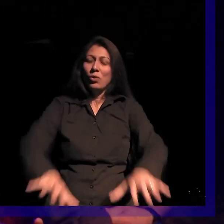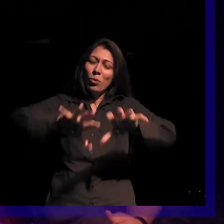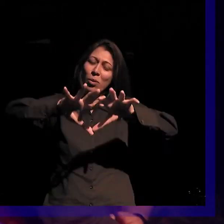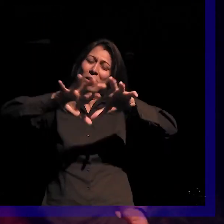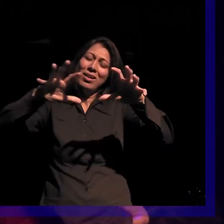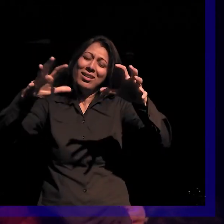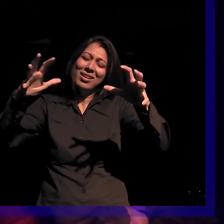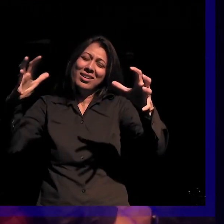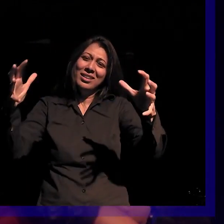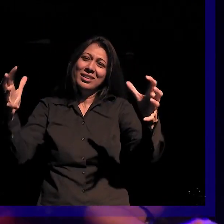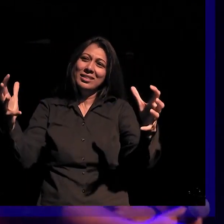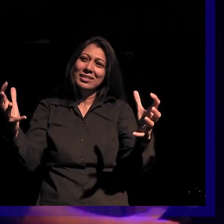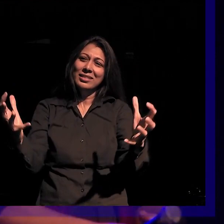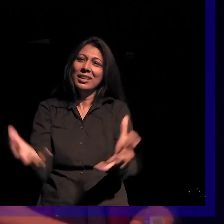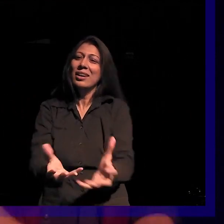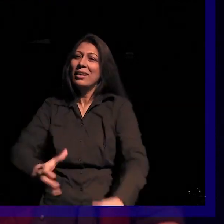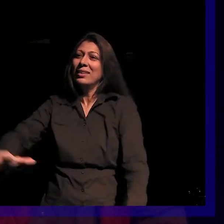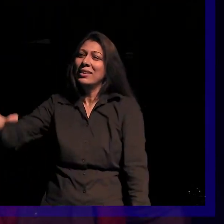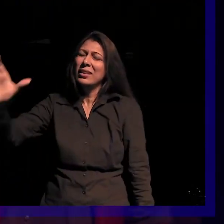I first do work.